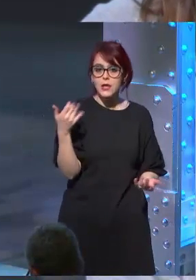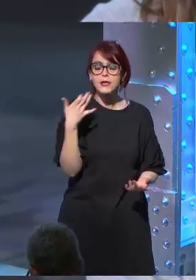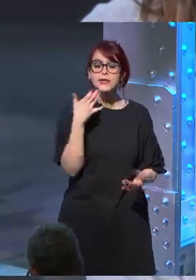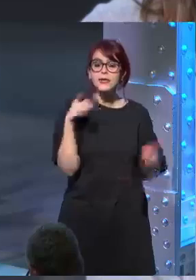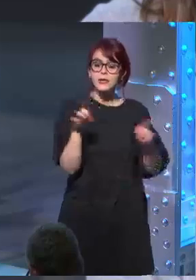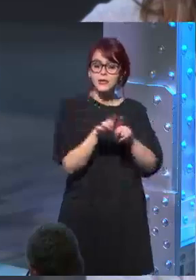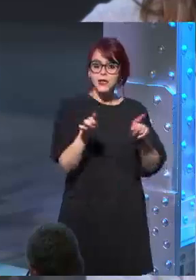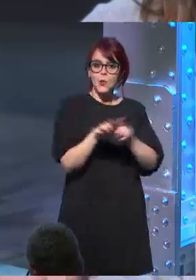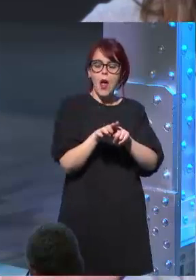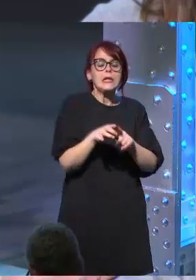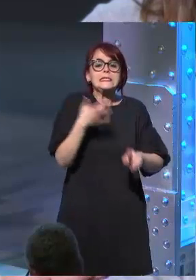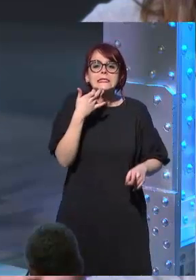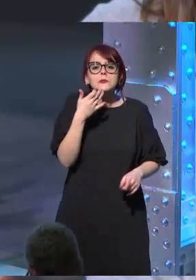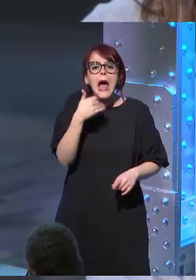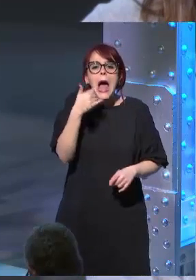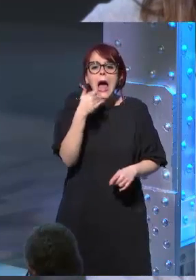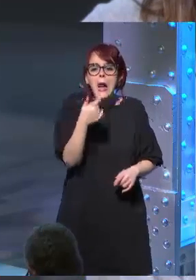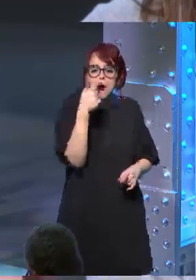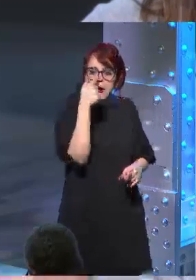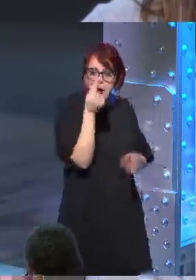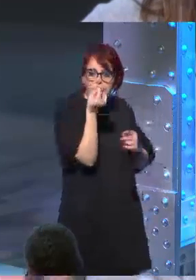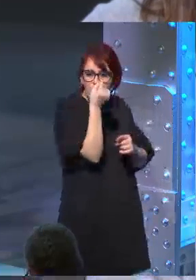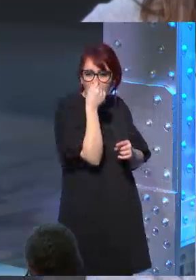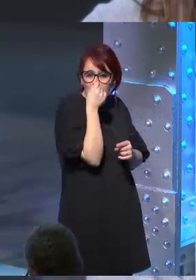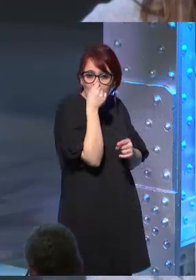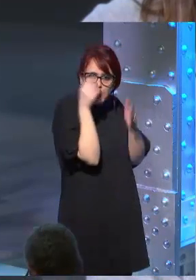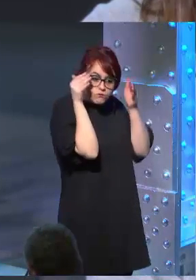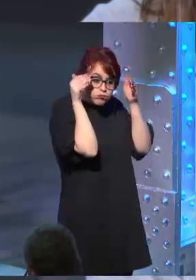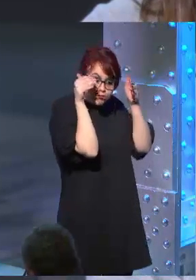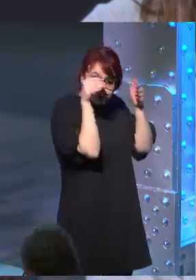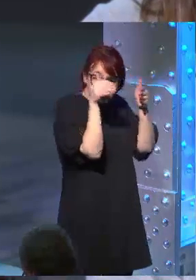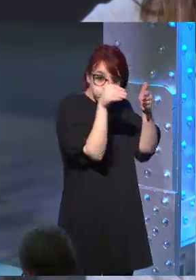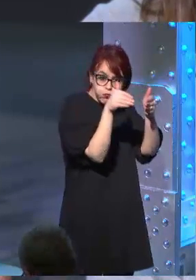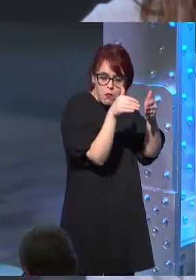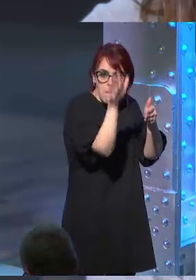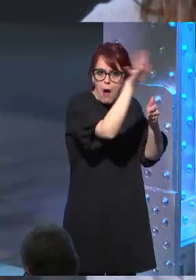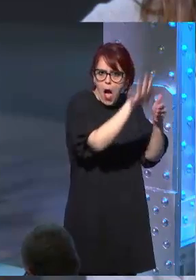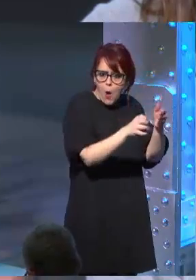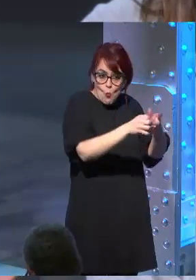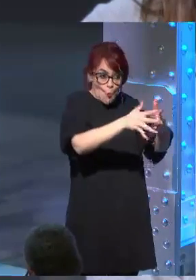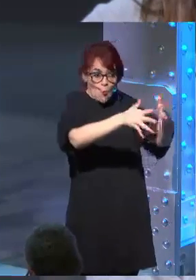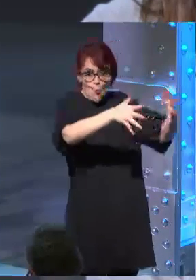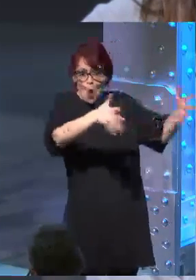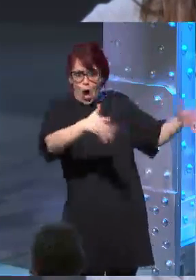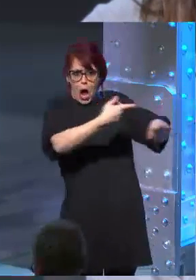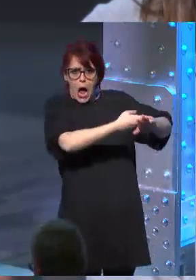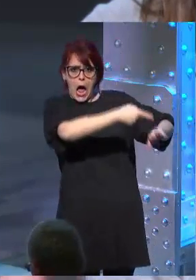So when we focus only in a mole, we tend to only see the mole. We need